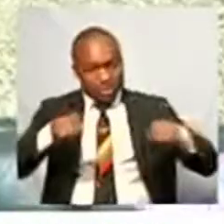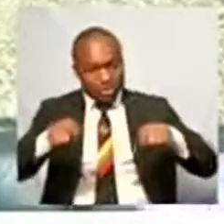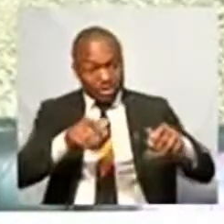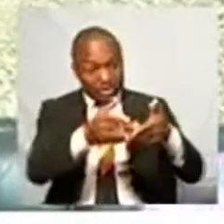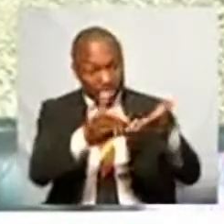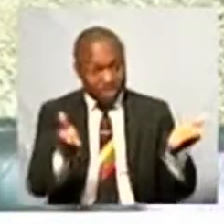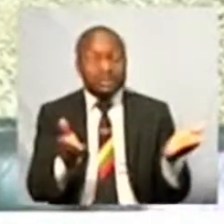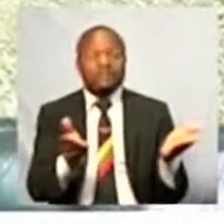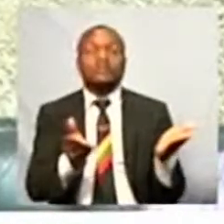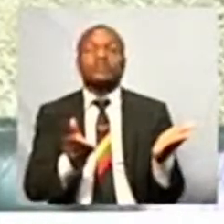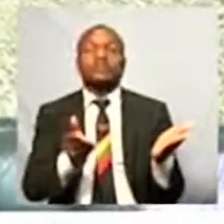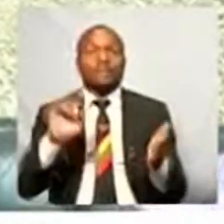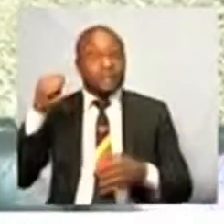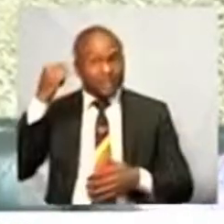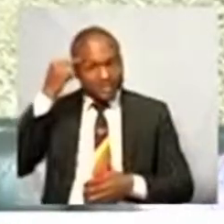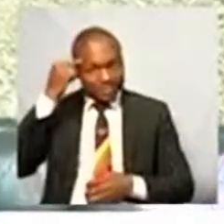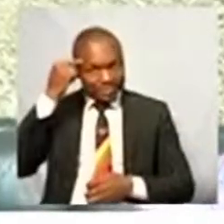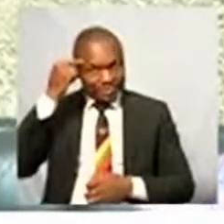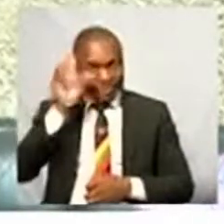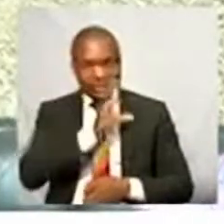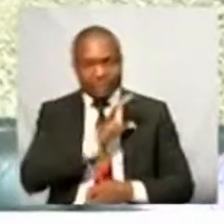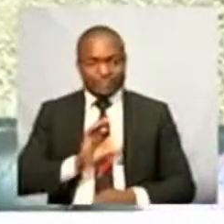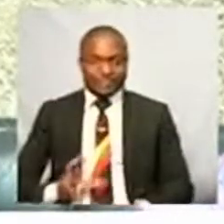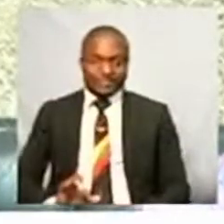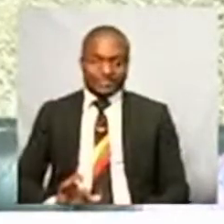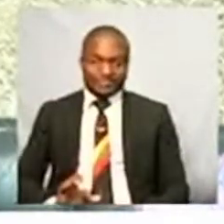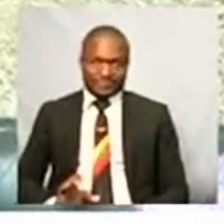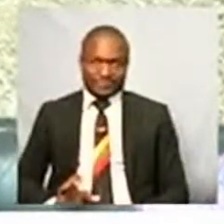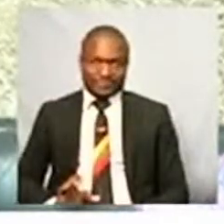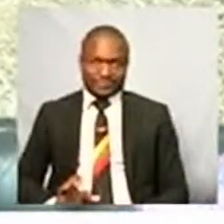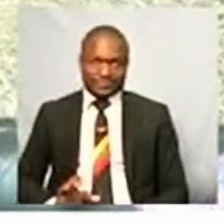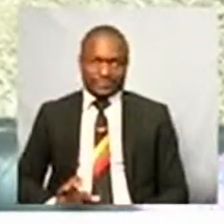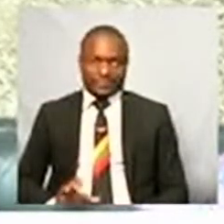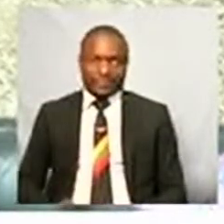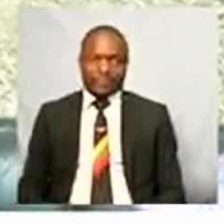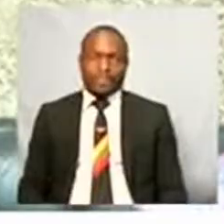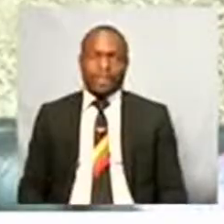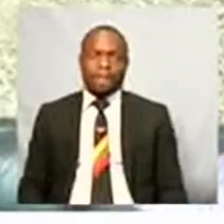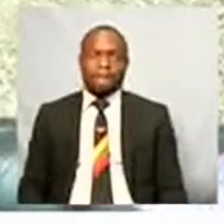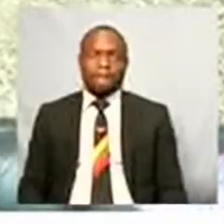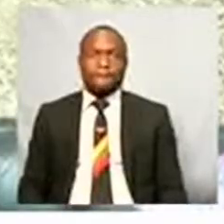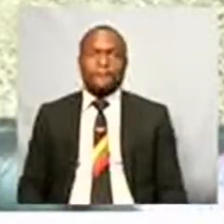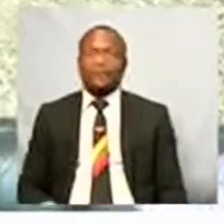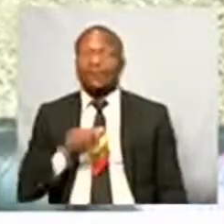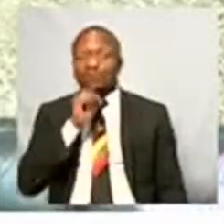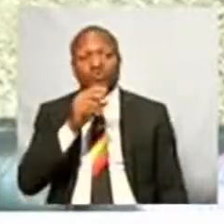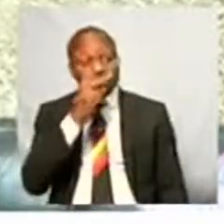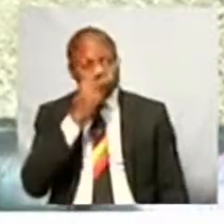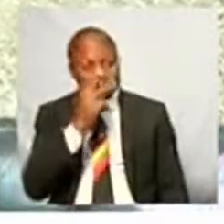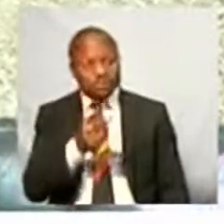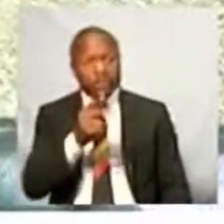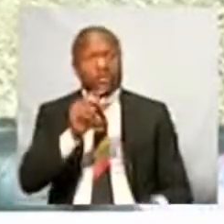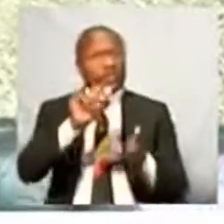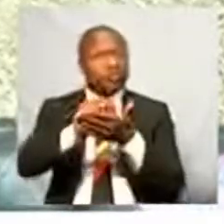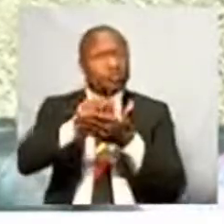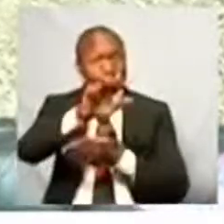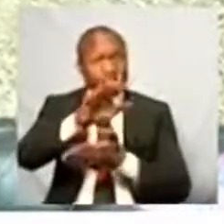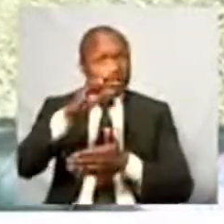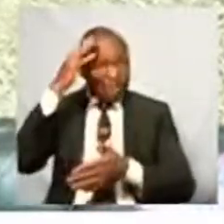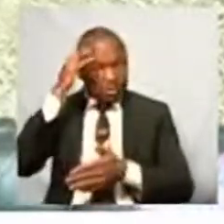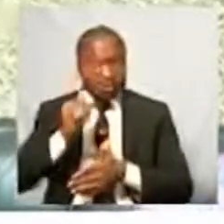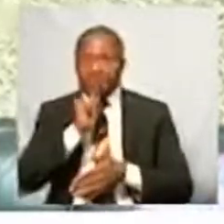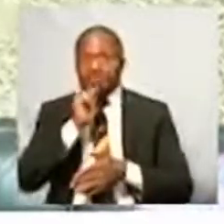these particular state enterprises. We don't even see advocates. Why don't we allow the